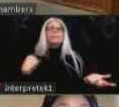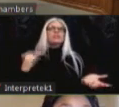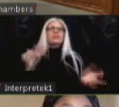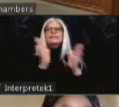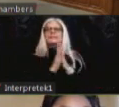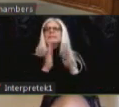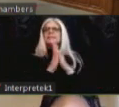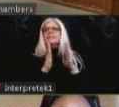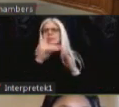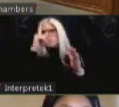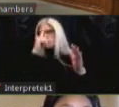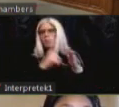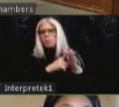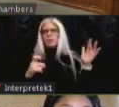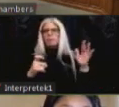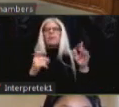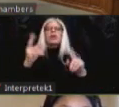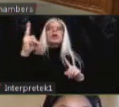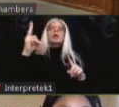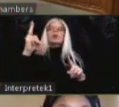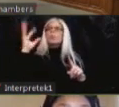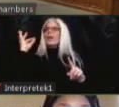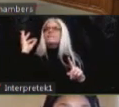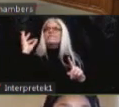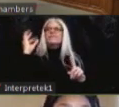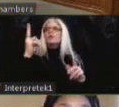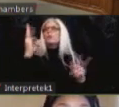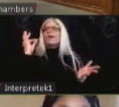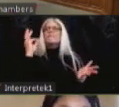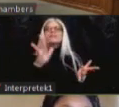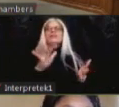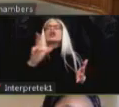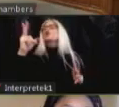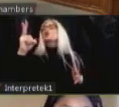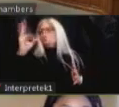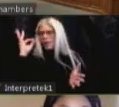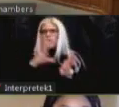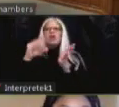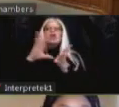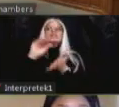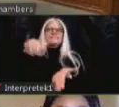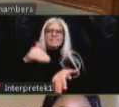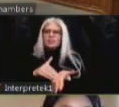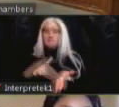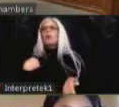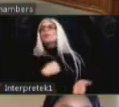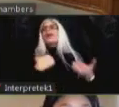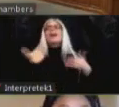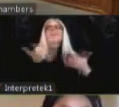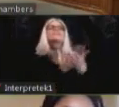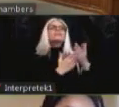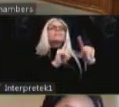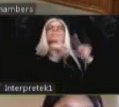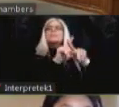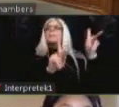the UF Lastinger Center that attend our meetings as well. And also some individuals who are just interested in galvanizing. Some of